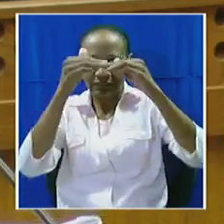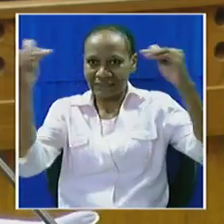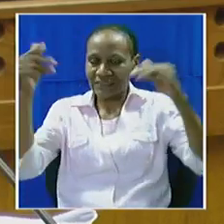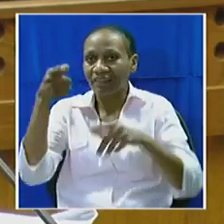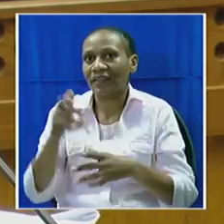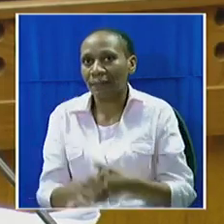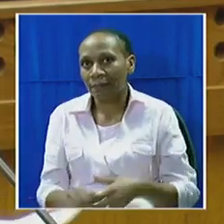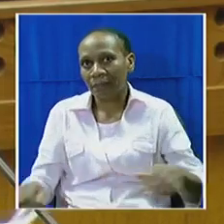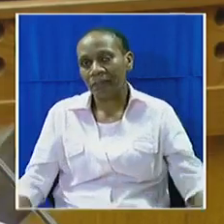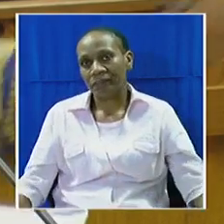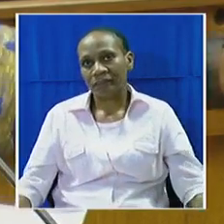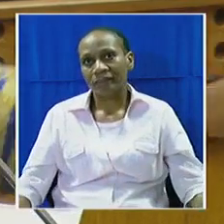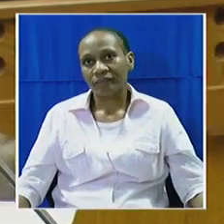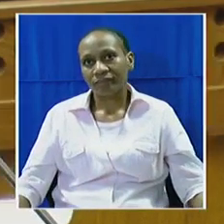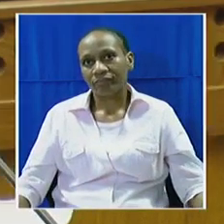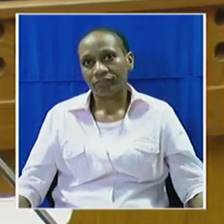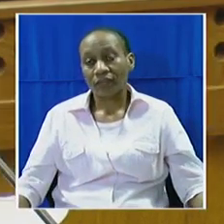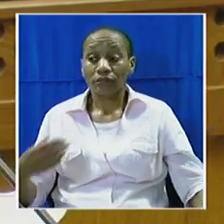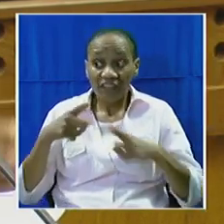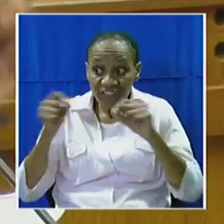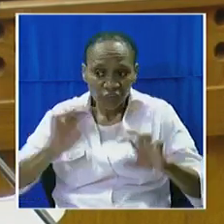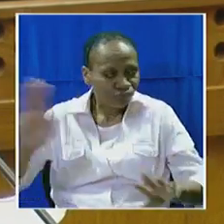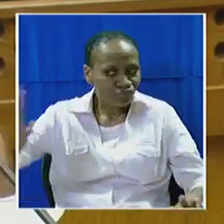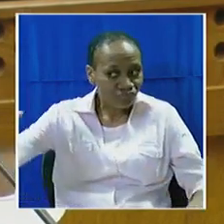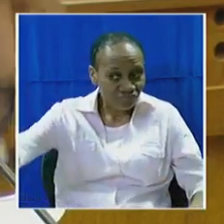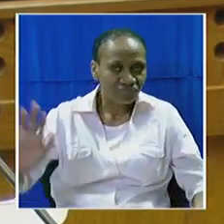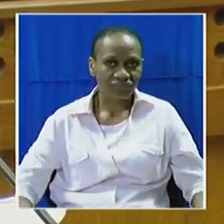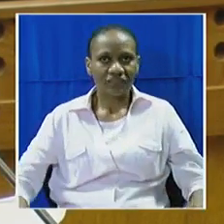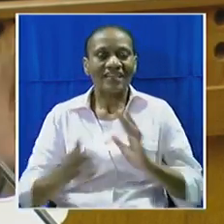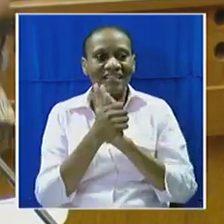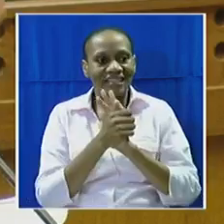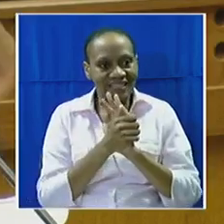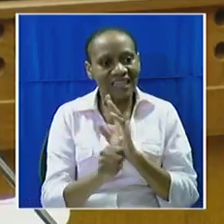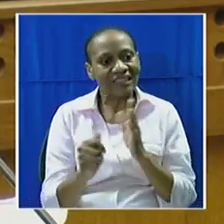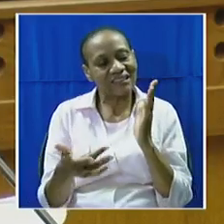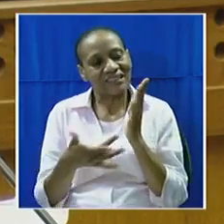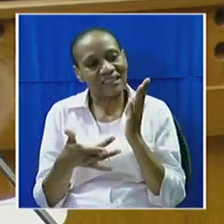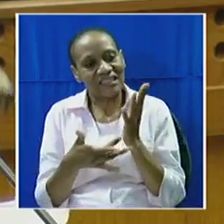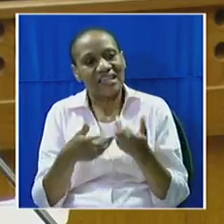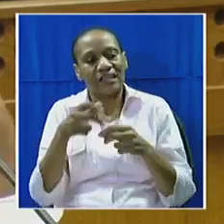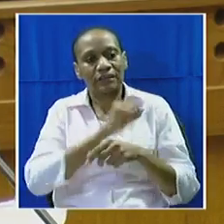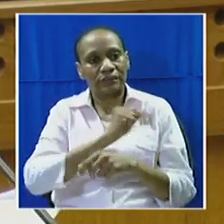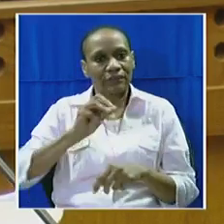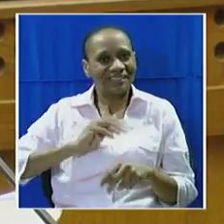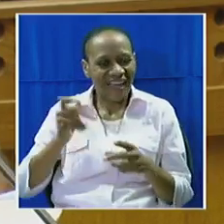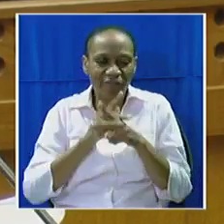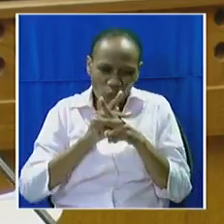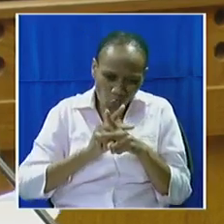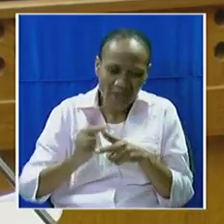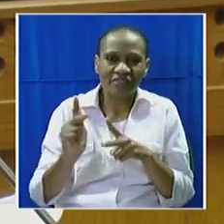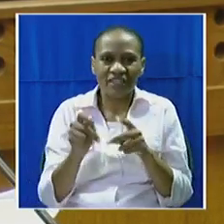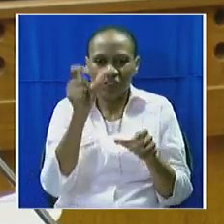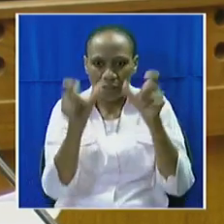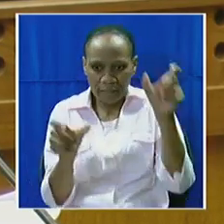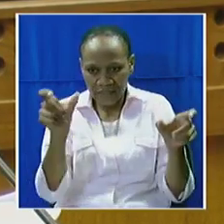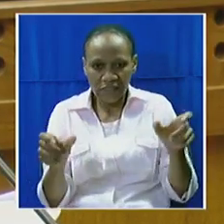overrepresentation. I am not done. Skilled, technical, and academically qualified